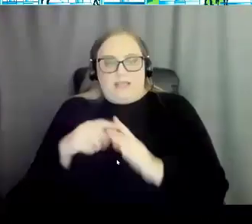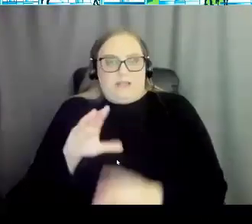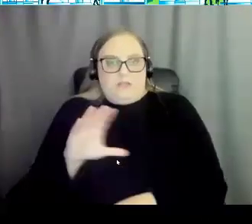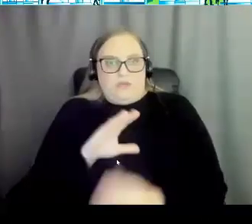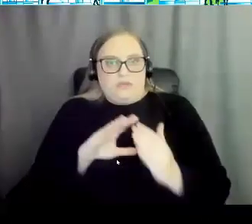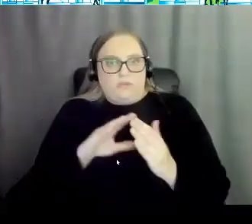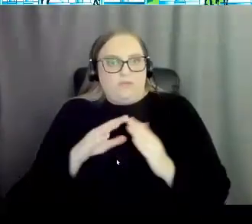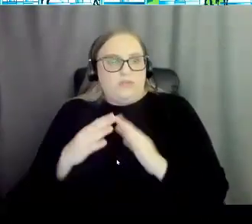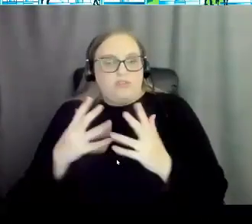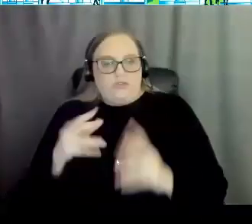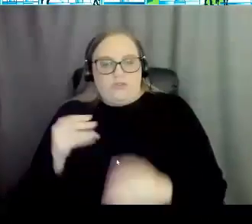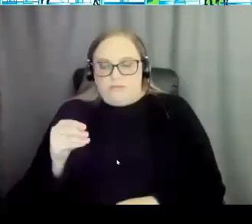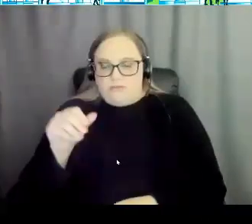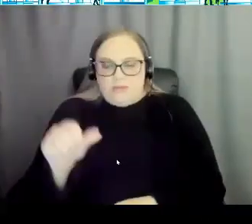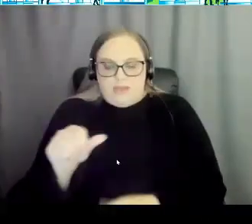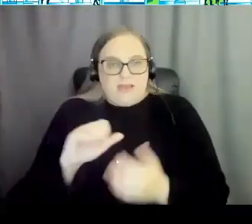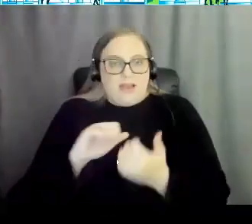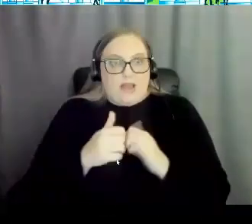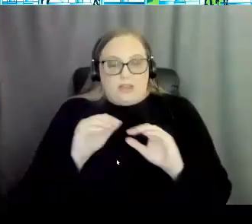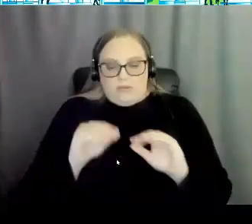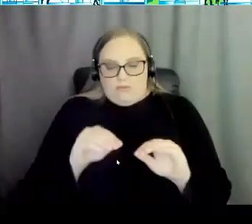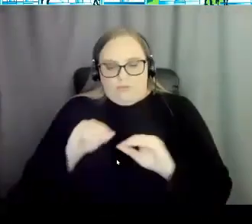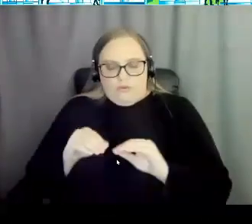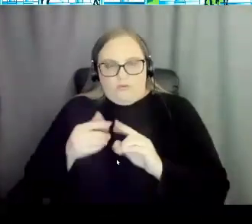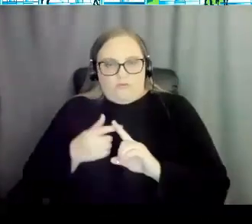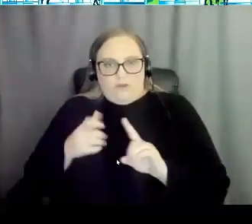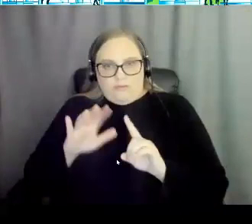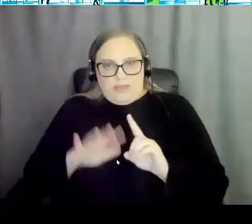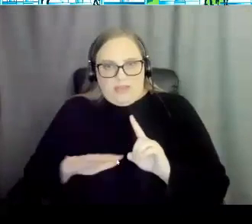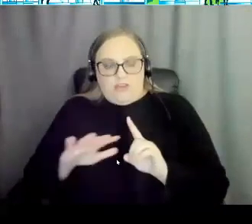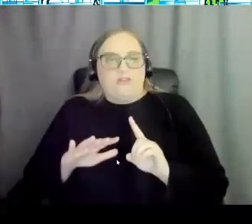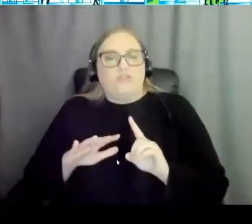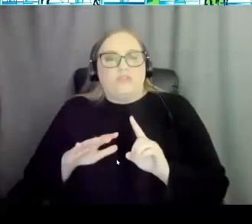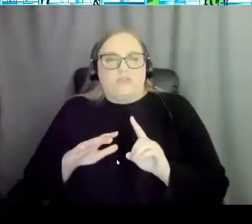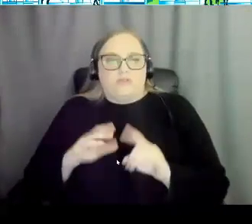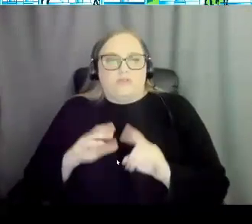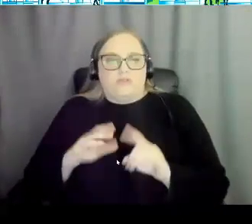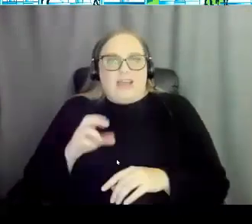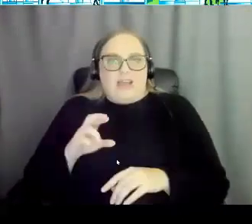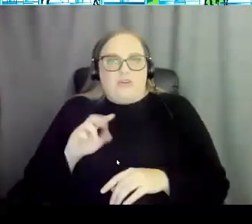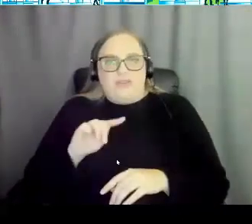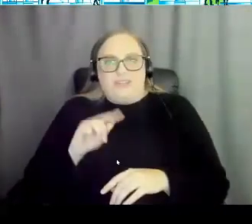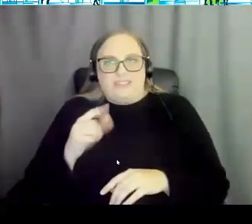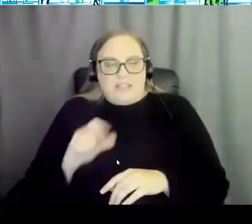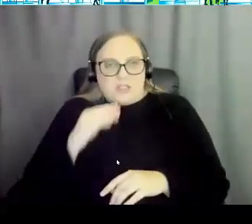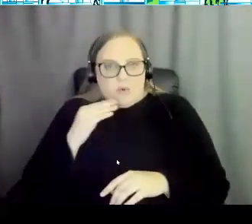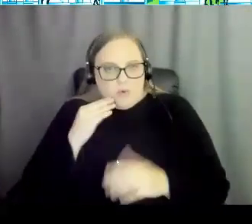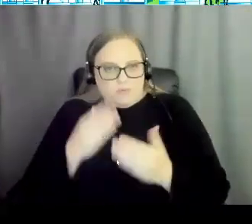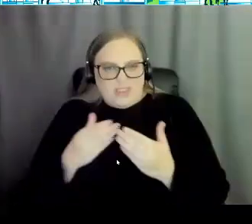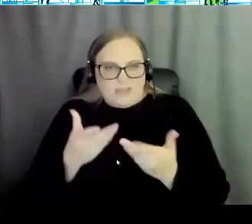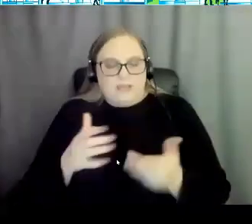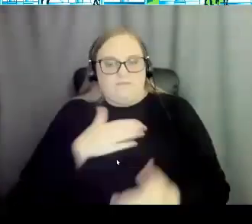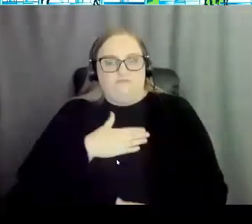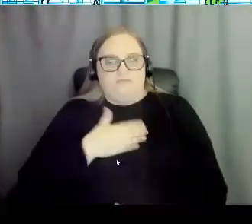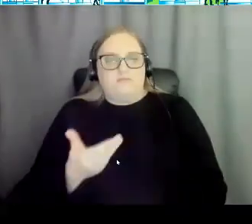have paid for it by moving away from their heritage homes and things like that have consent to it, and rest of